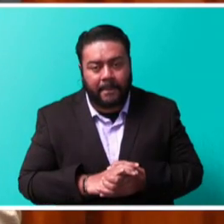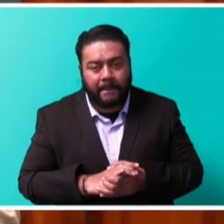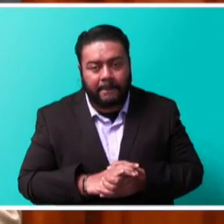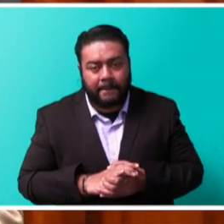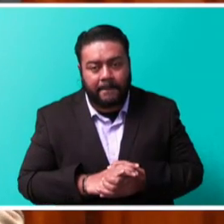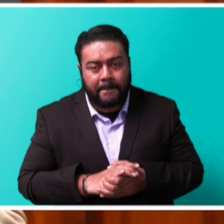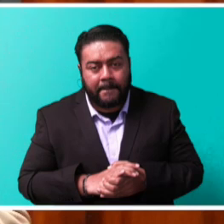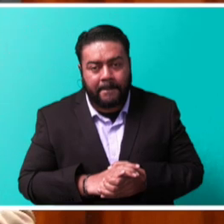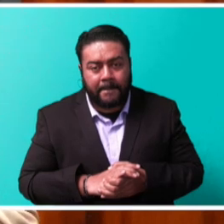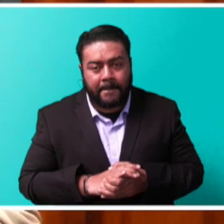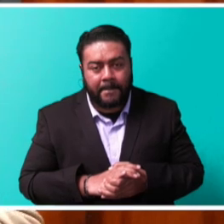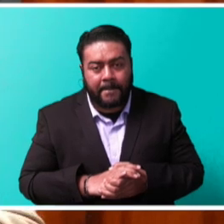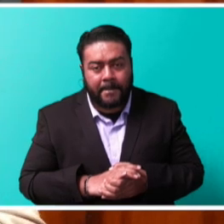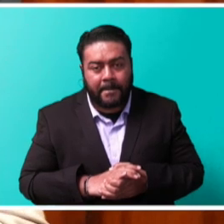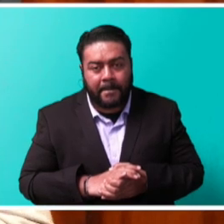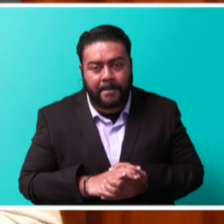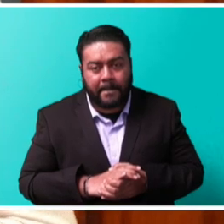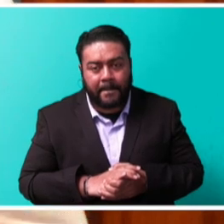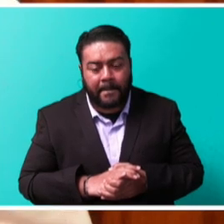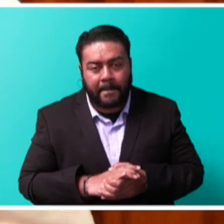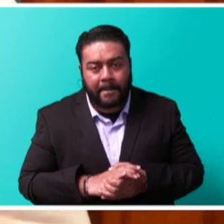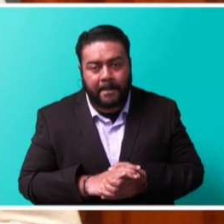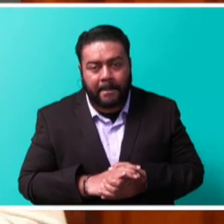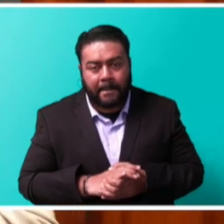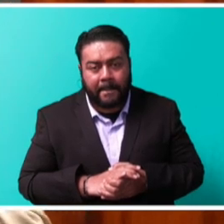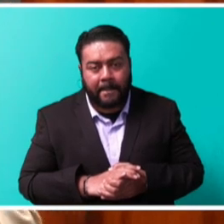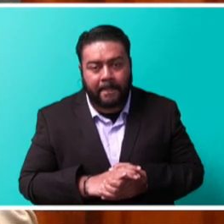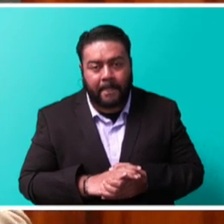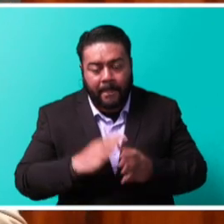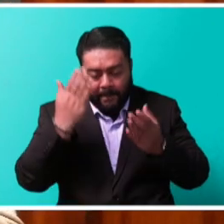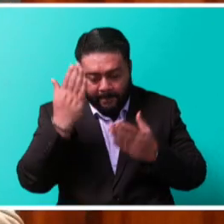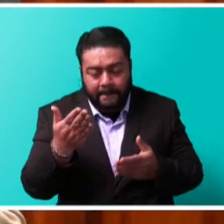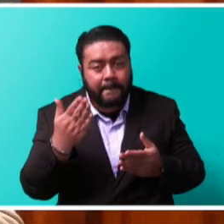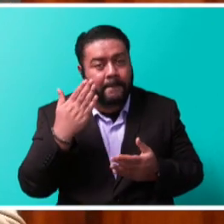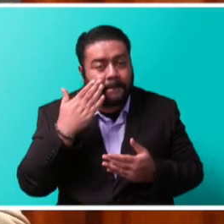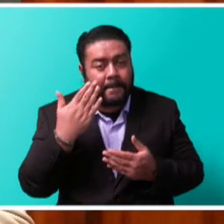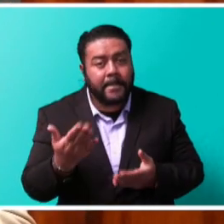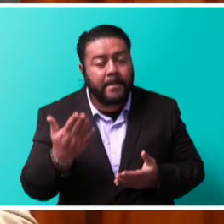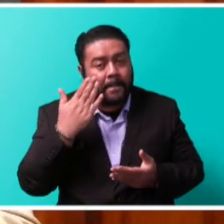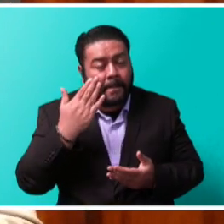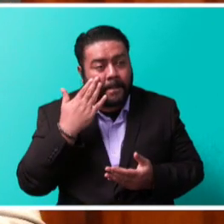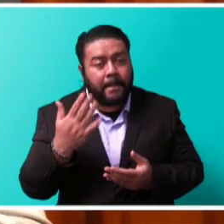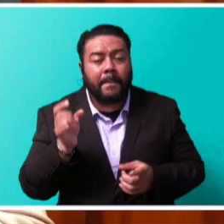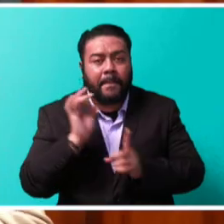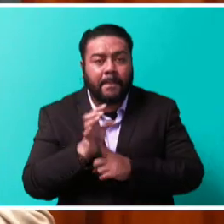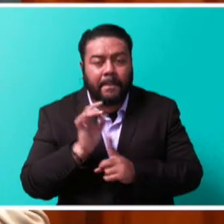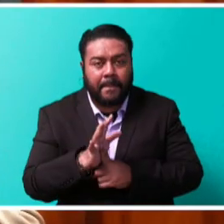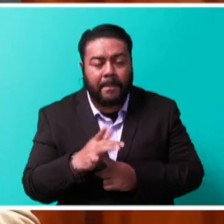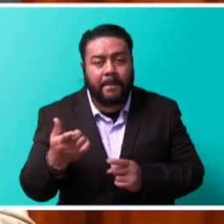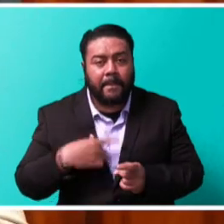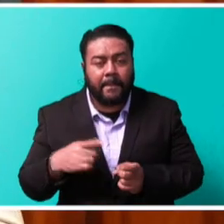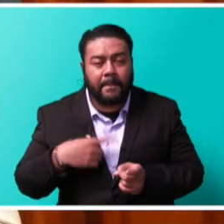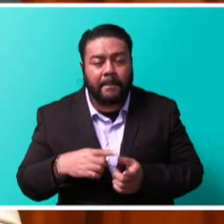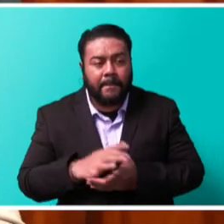and anticipated operational challenges. Honourable Speaker, these awareness sessions are critically important because